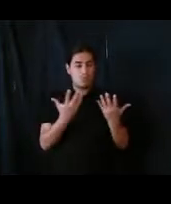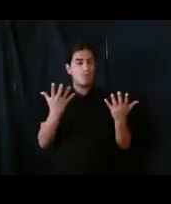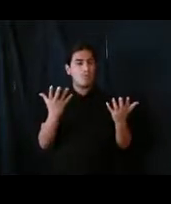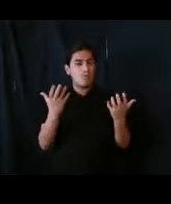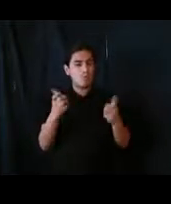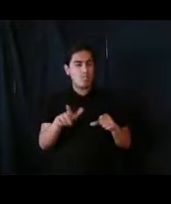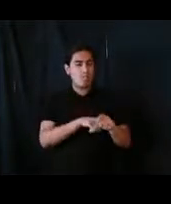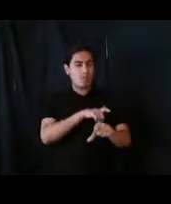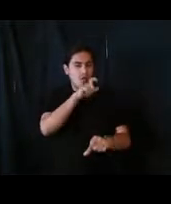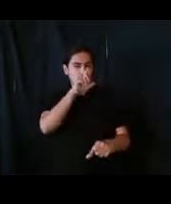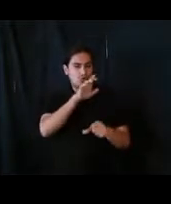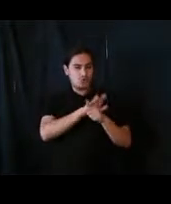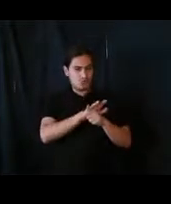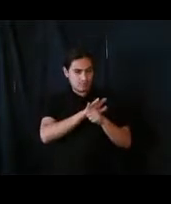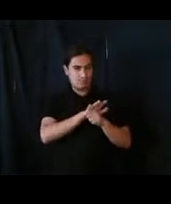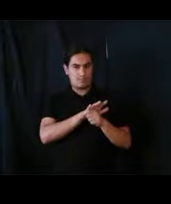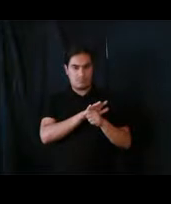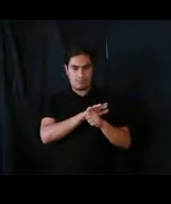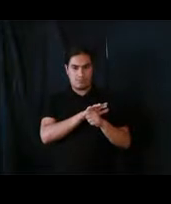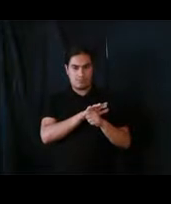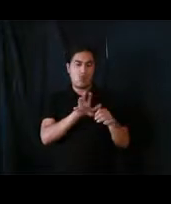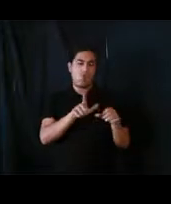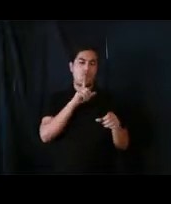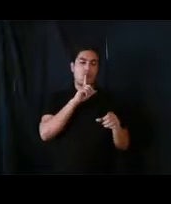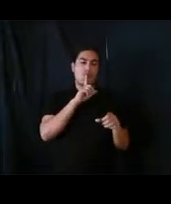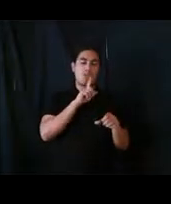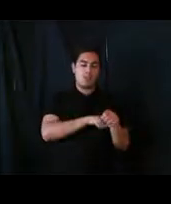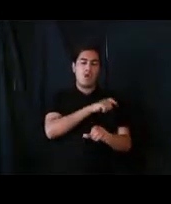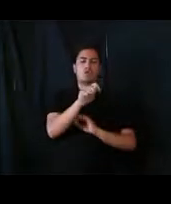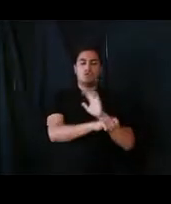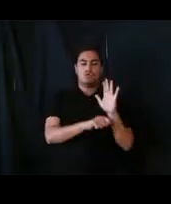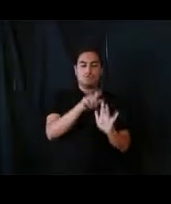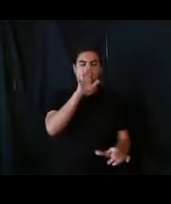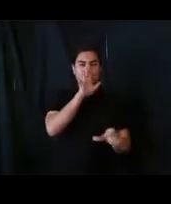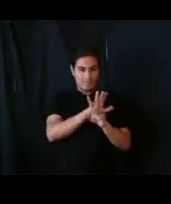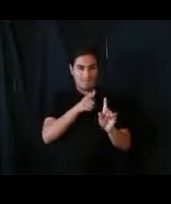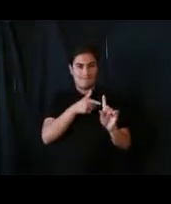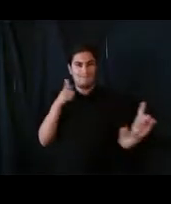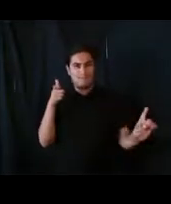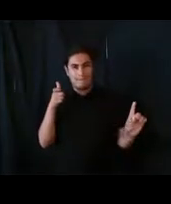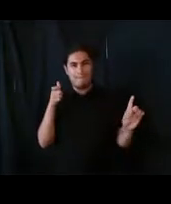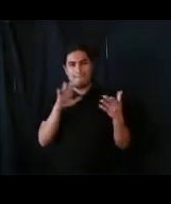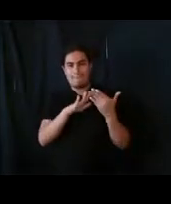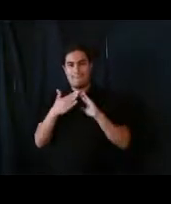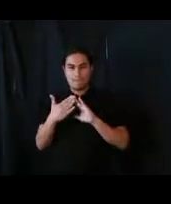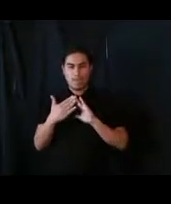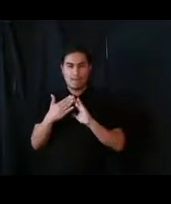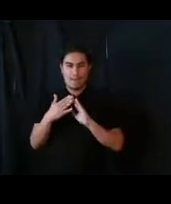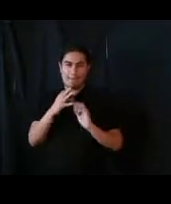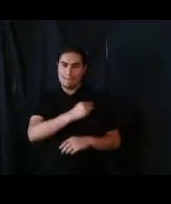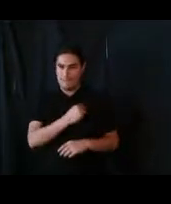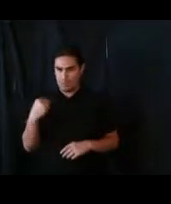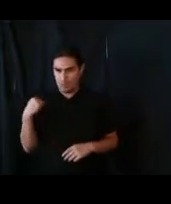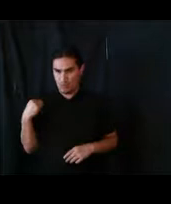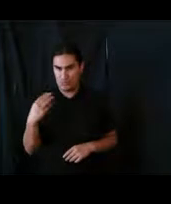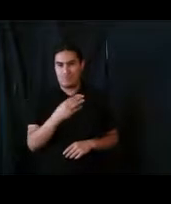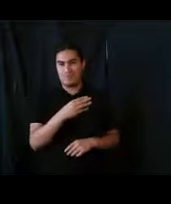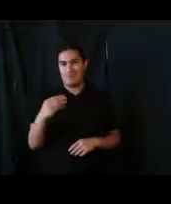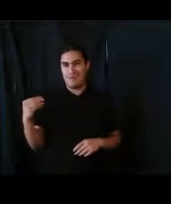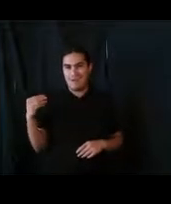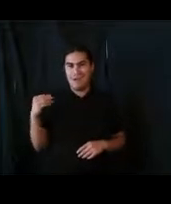commitment from community members and other advocates and and stakeholders to engage in a process on an